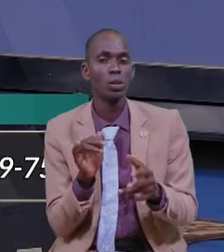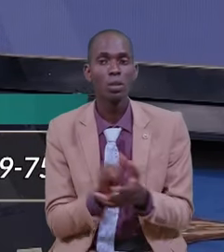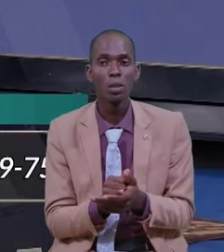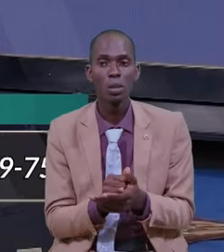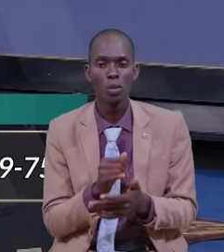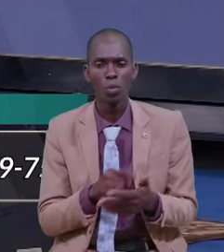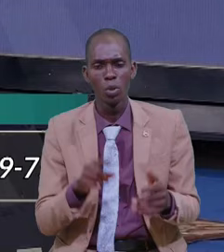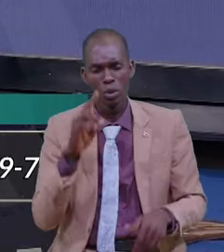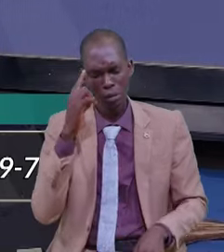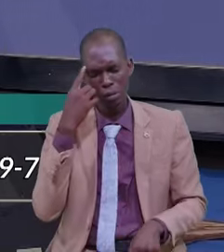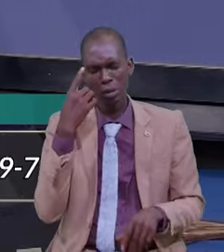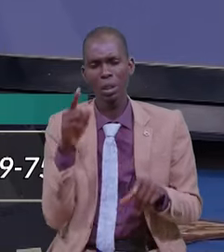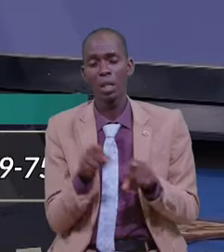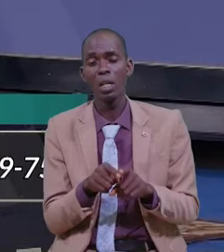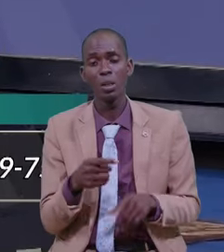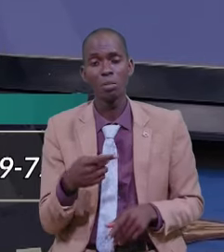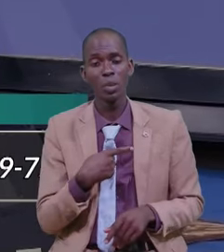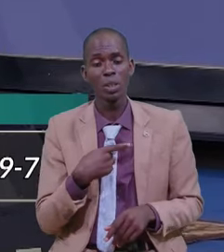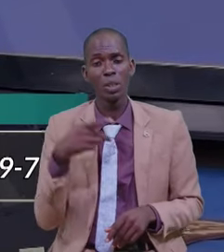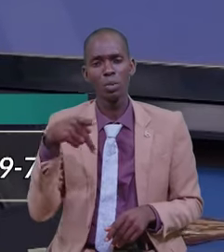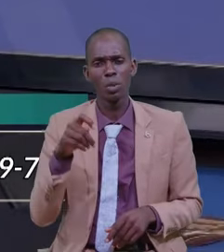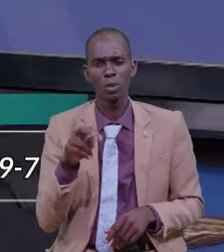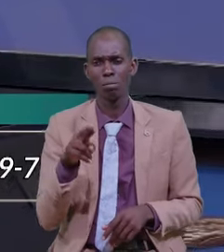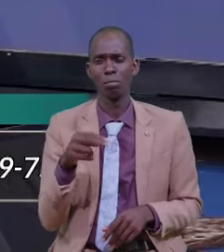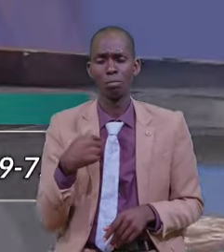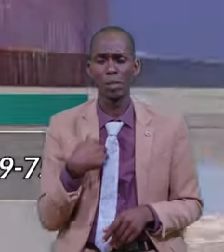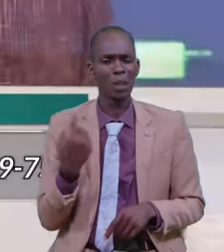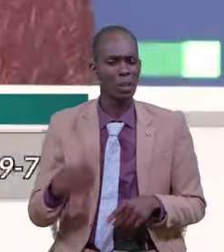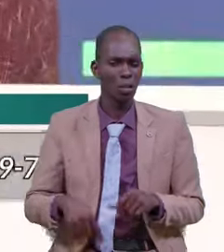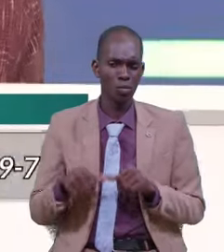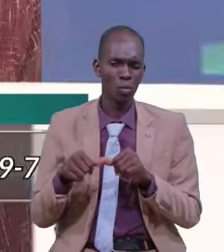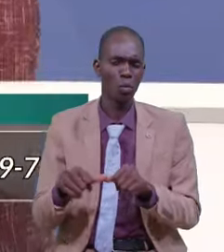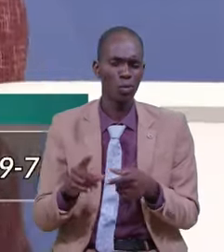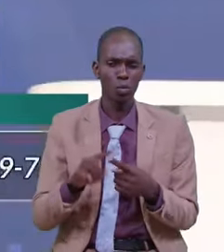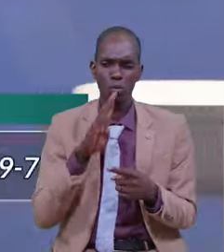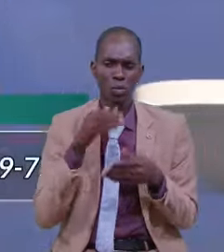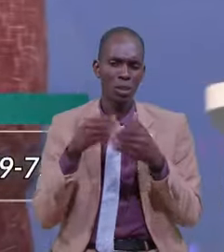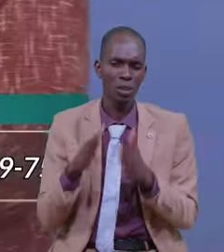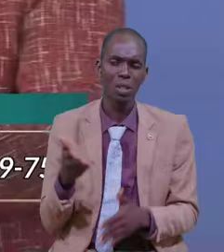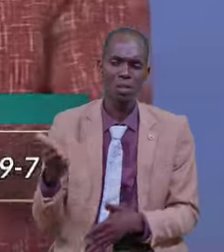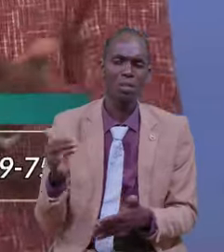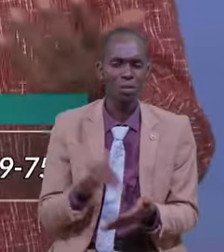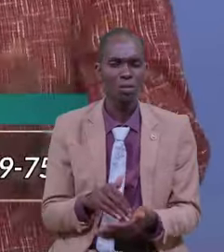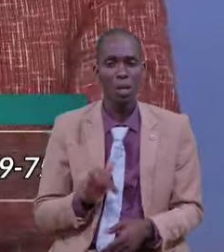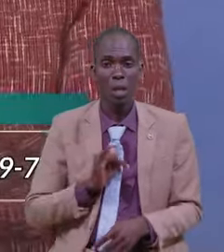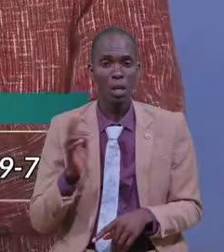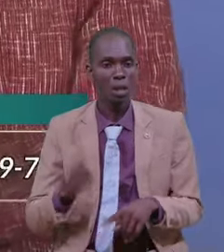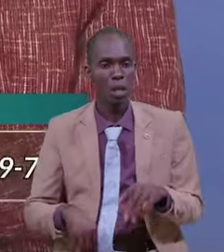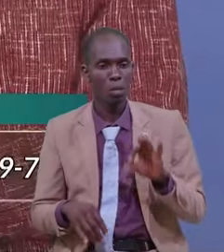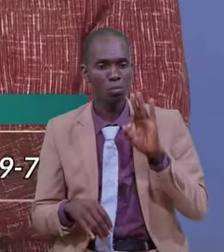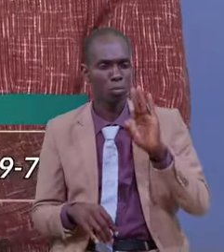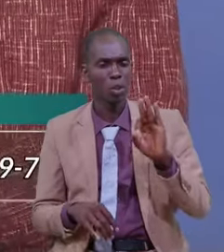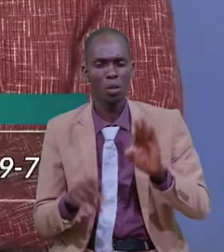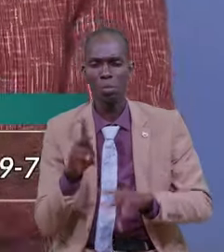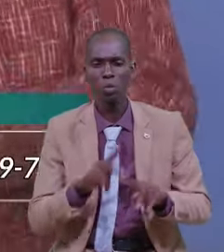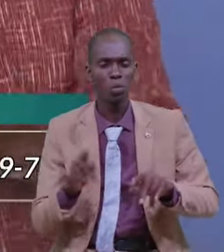Peter, I can't be a leader again. I can't preach and thousands get converted